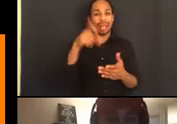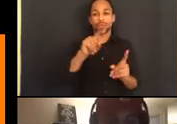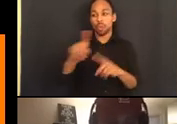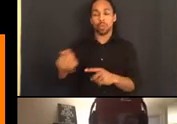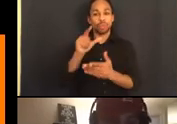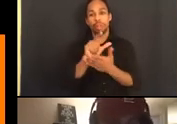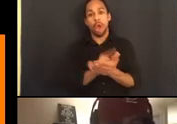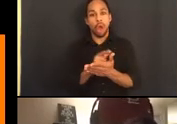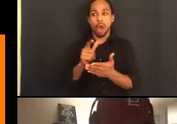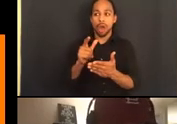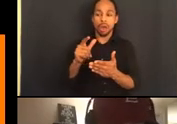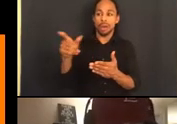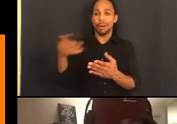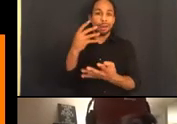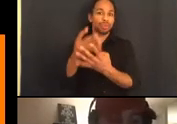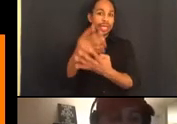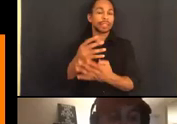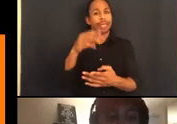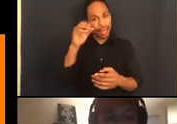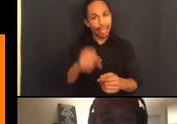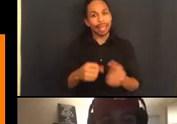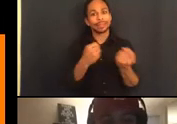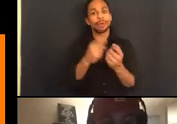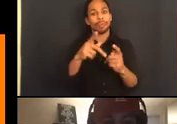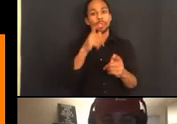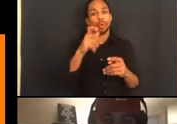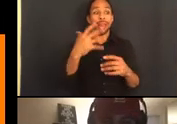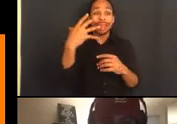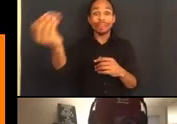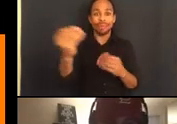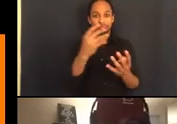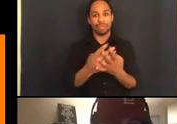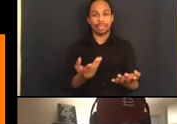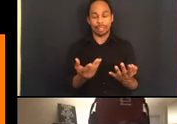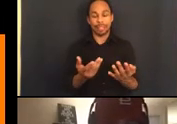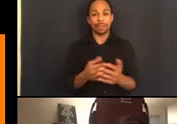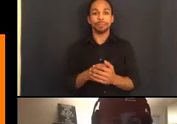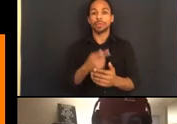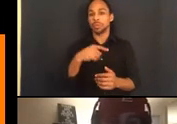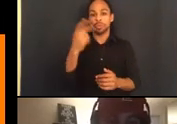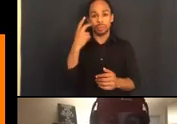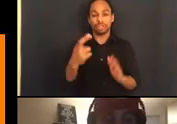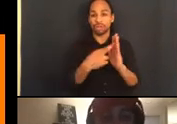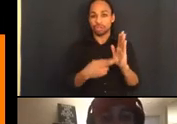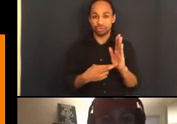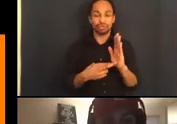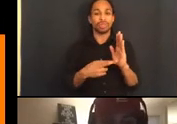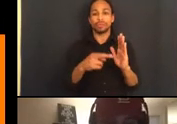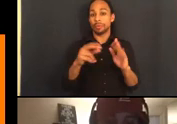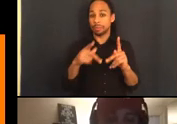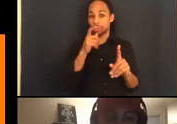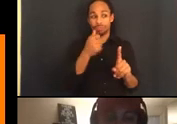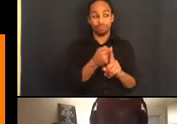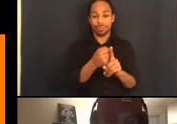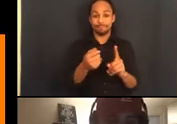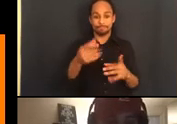to support people coming out of jails and prisons. We're seeing registries of people that contract COVID and are being tested. We know that